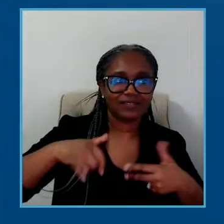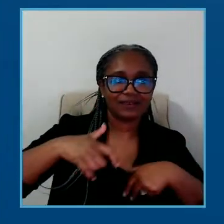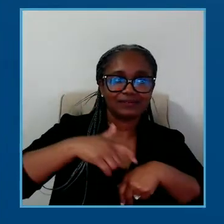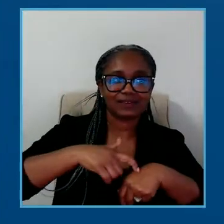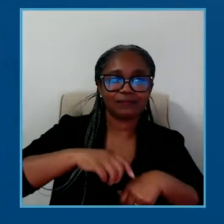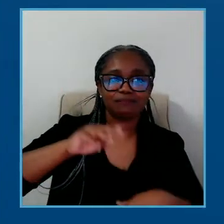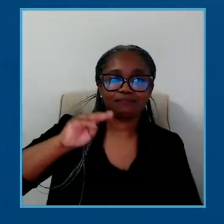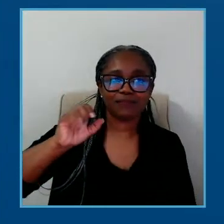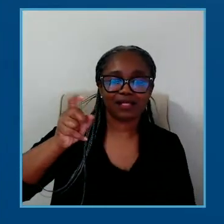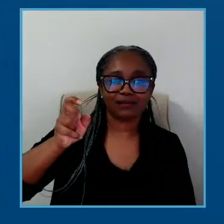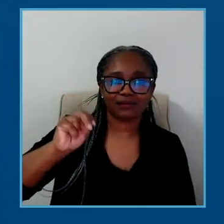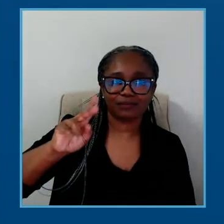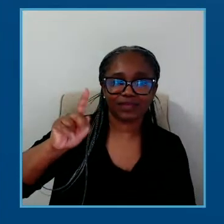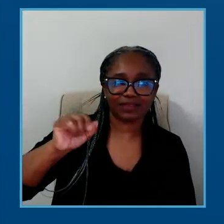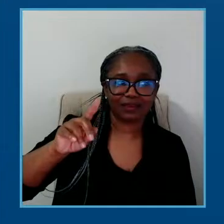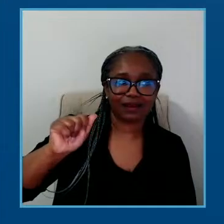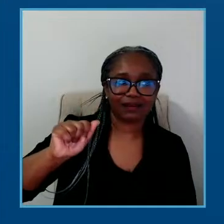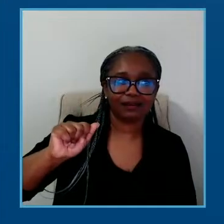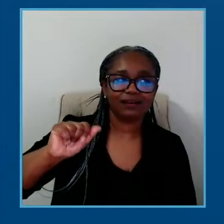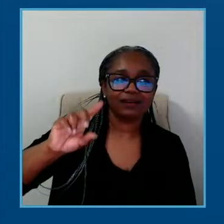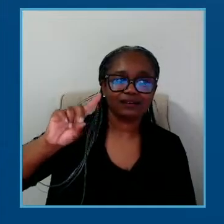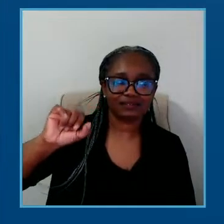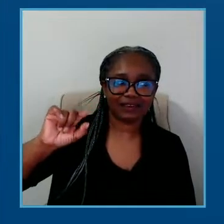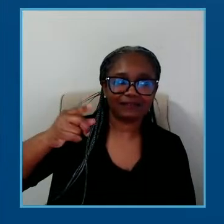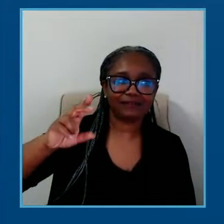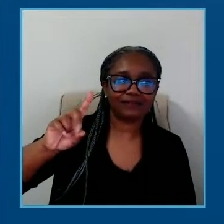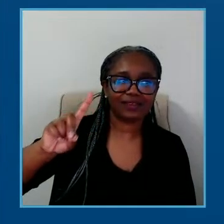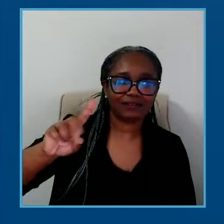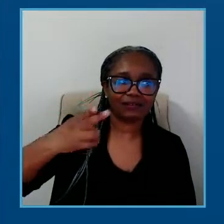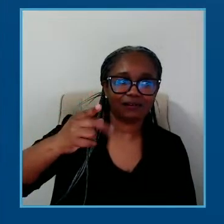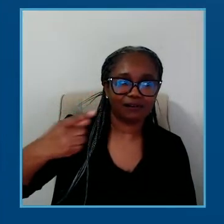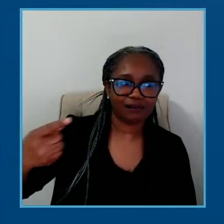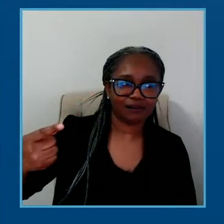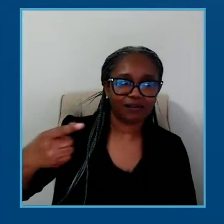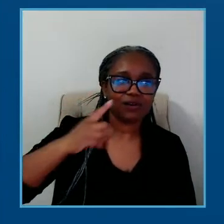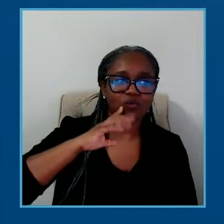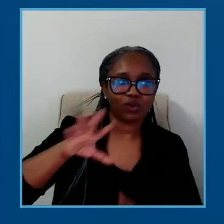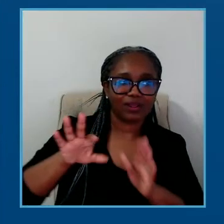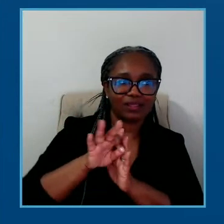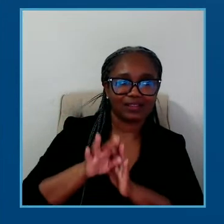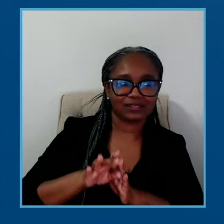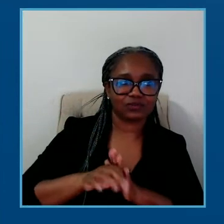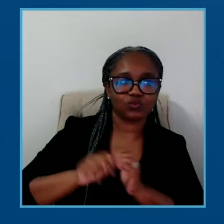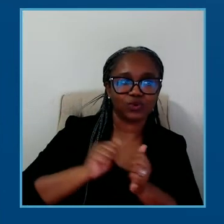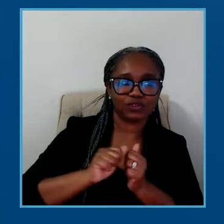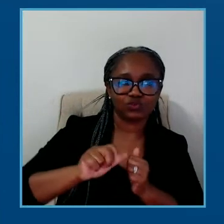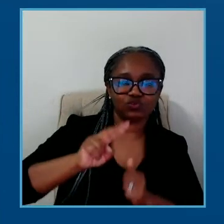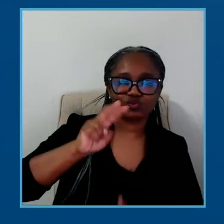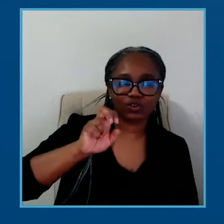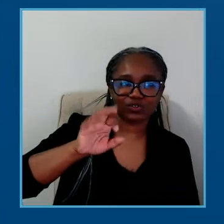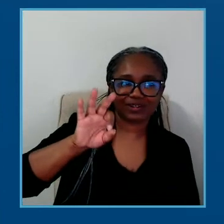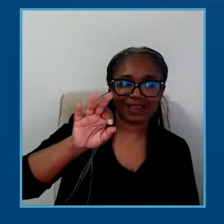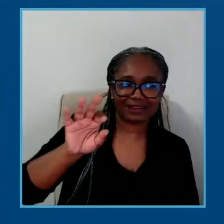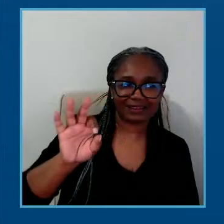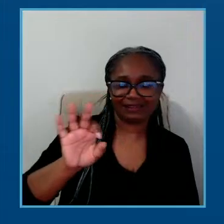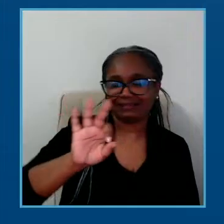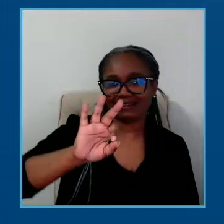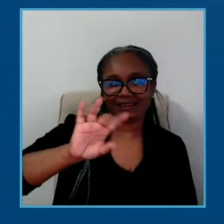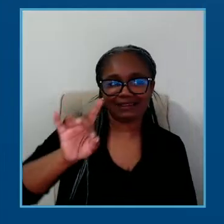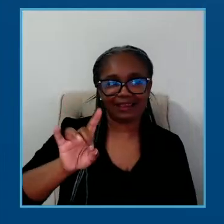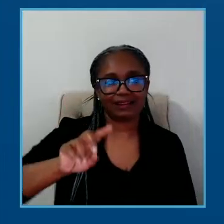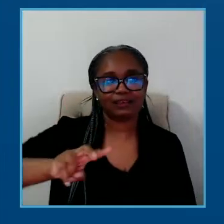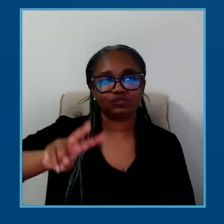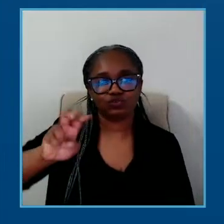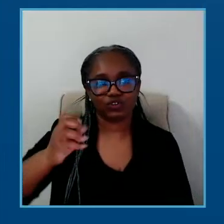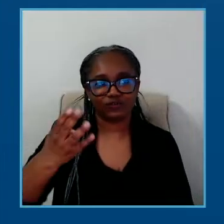Free received 96 votes, and Shasti Conrad received 91.5 votes. Whereas this result was gender balanced and therefore